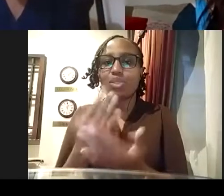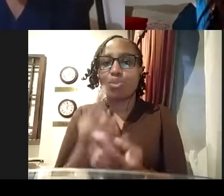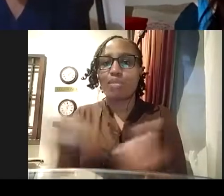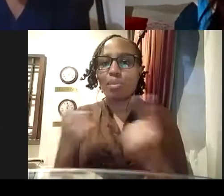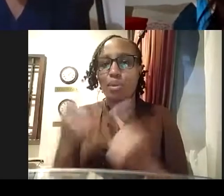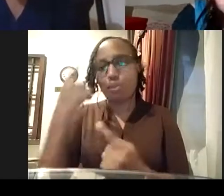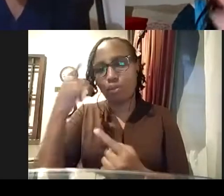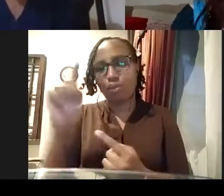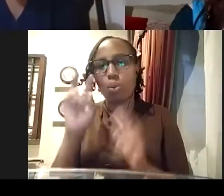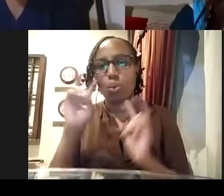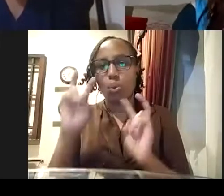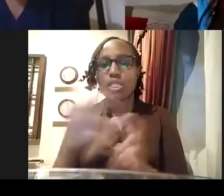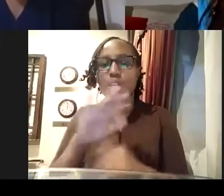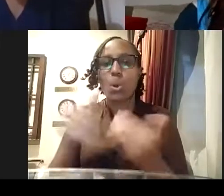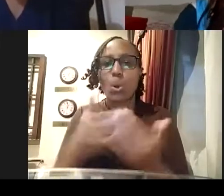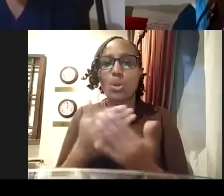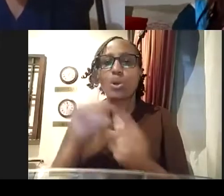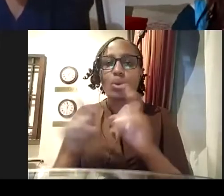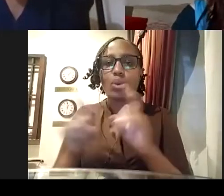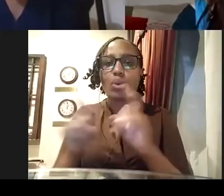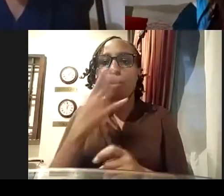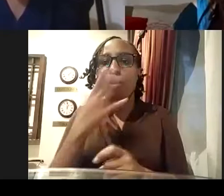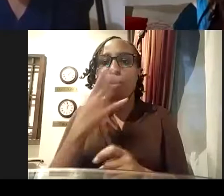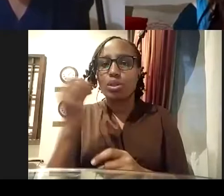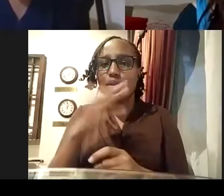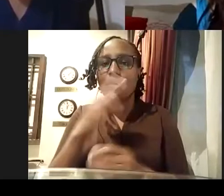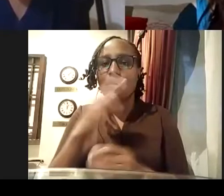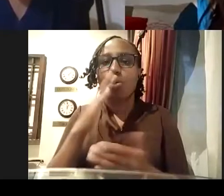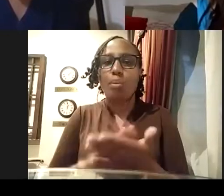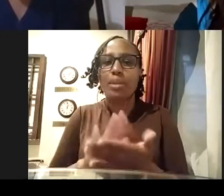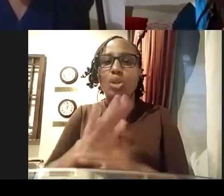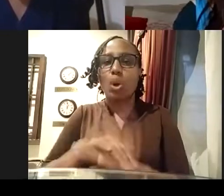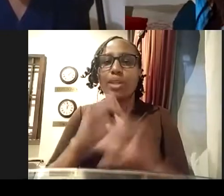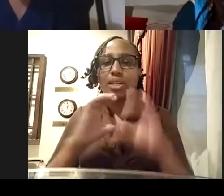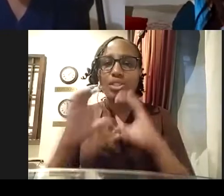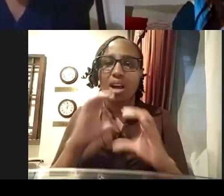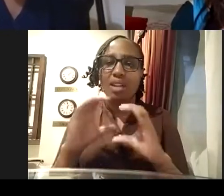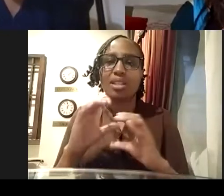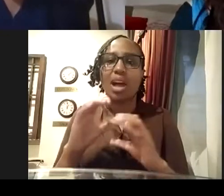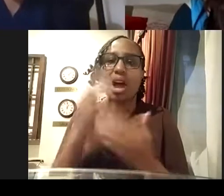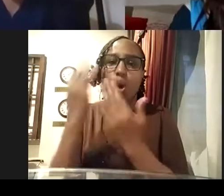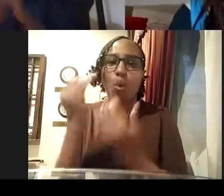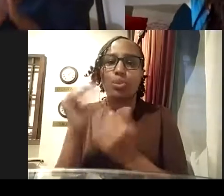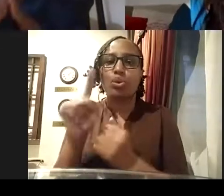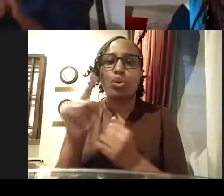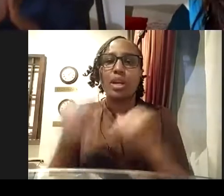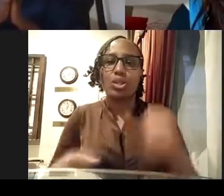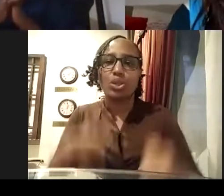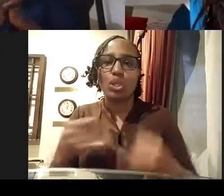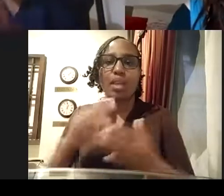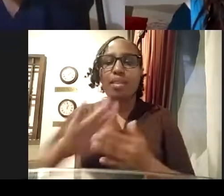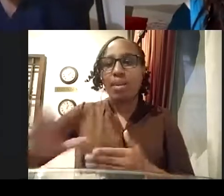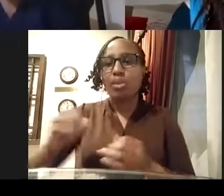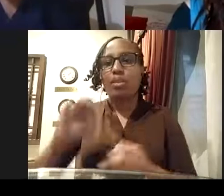all your questions and your beautiful comments in the chat. So we just hope that you enjoy the rest of the festival and have a lovely